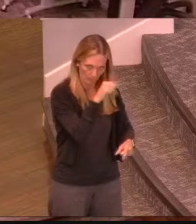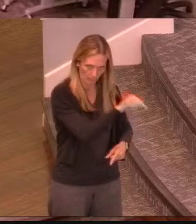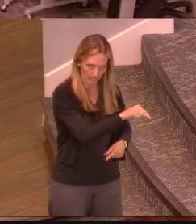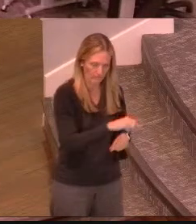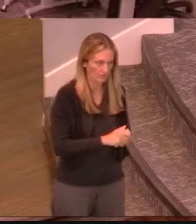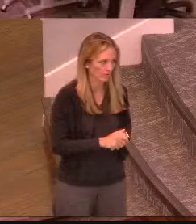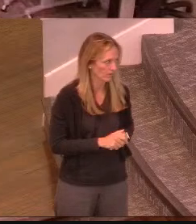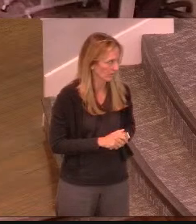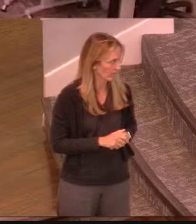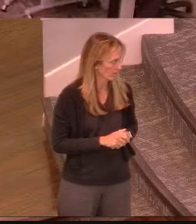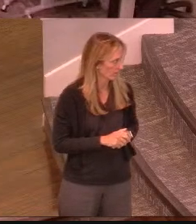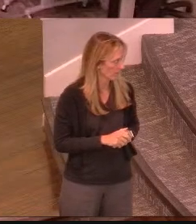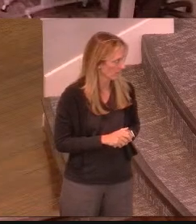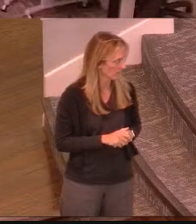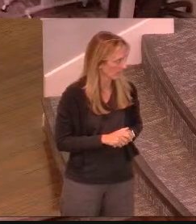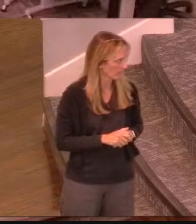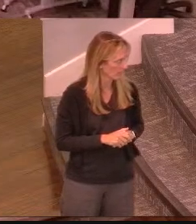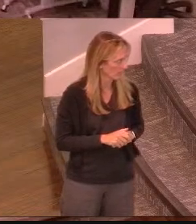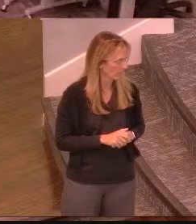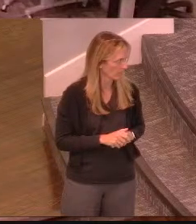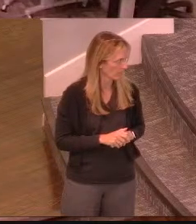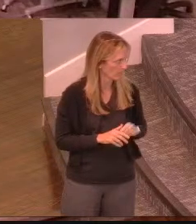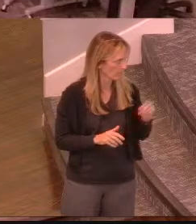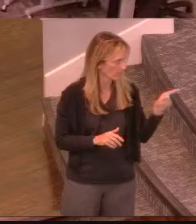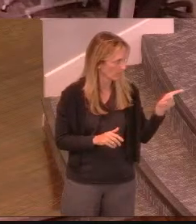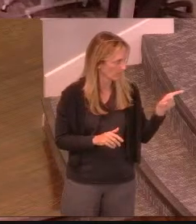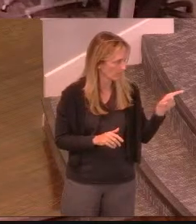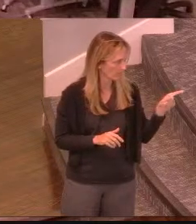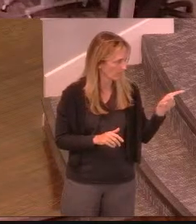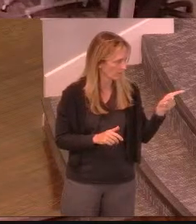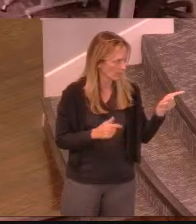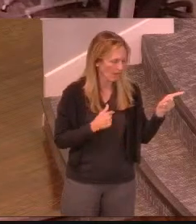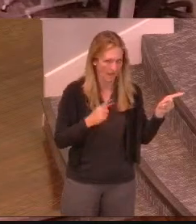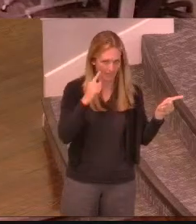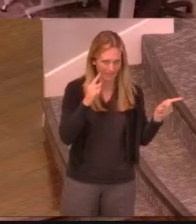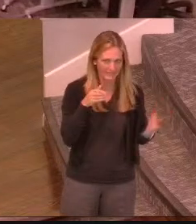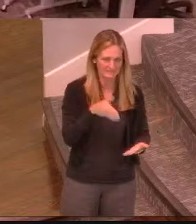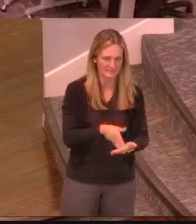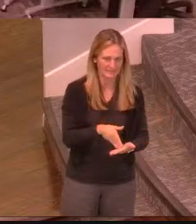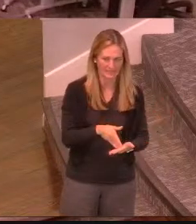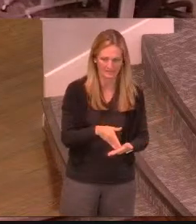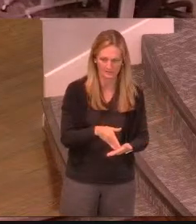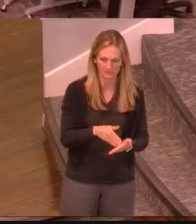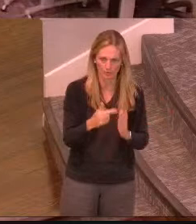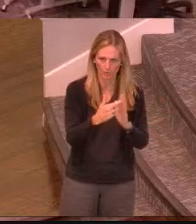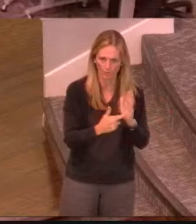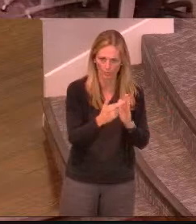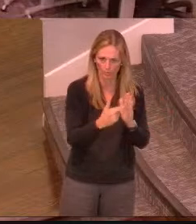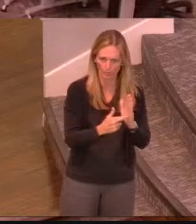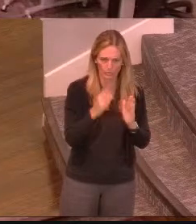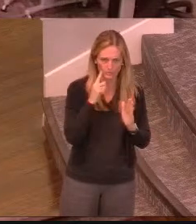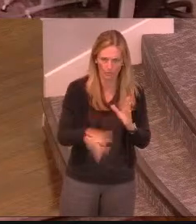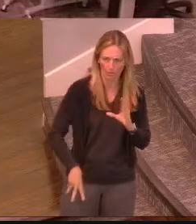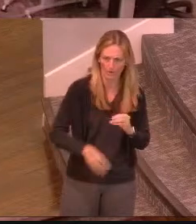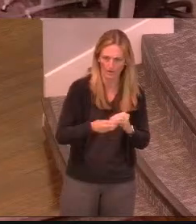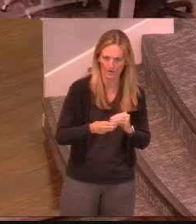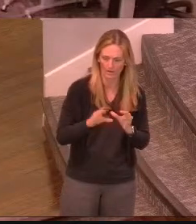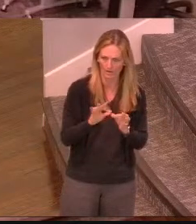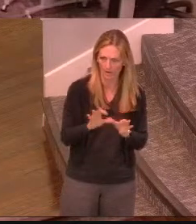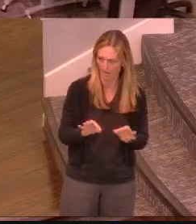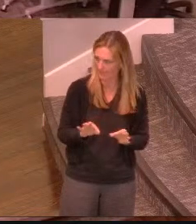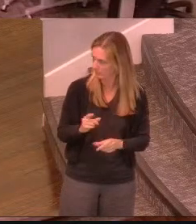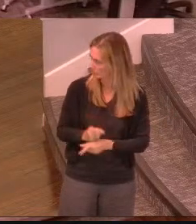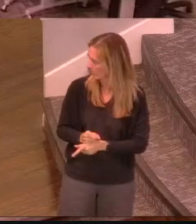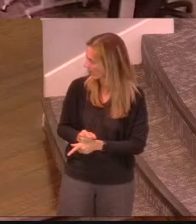I believe it's against Robert's Rules of Order to make additional comments once you call a vote. Is that correct?